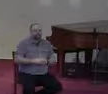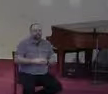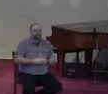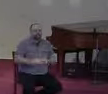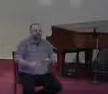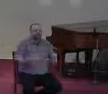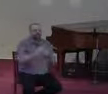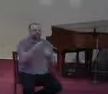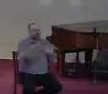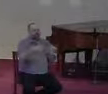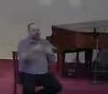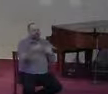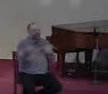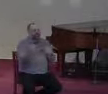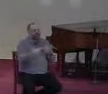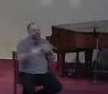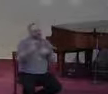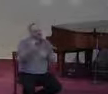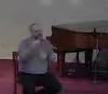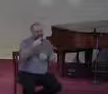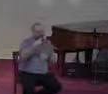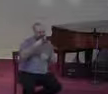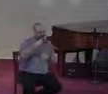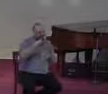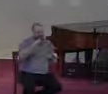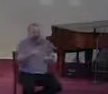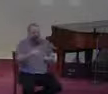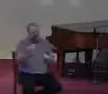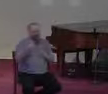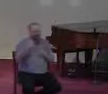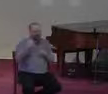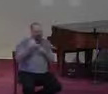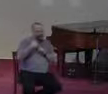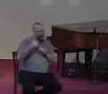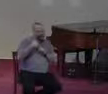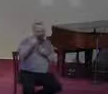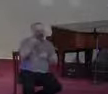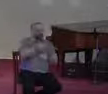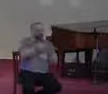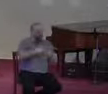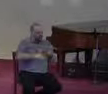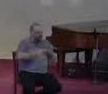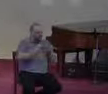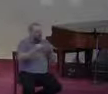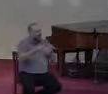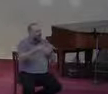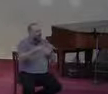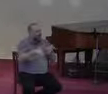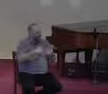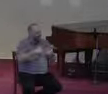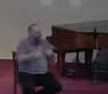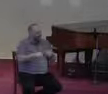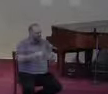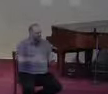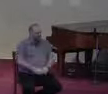along with everything else that he said and did, he reminded us what family is really all about.